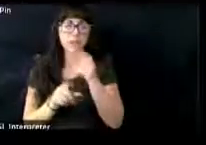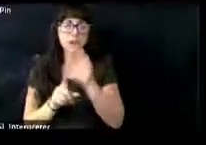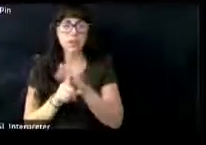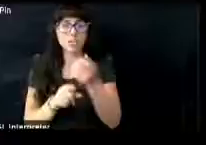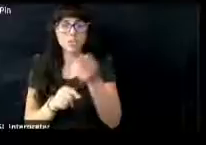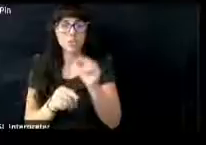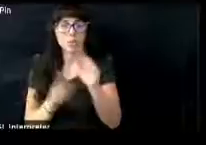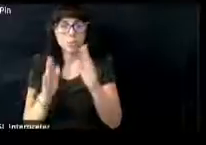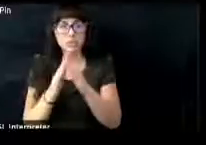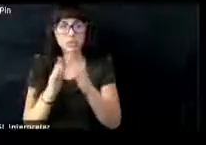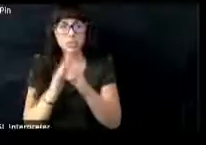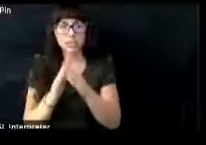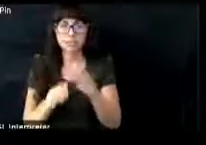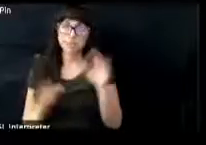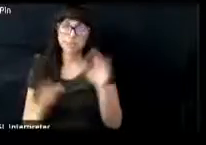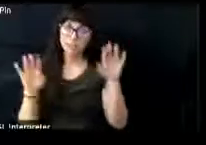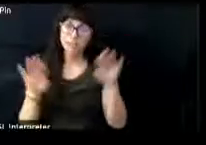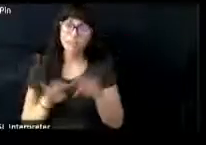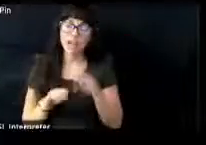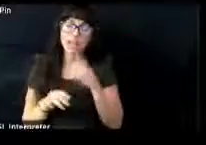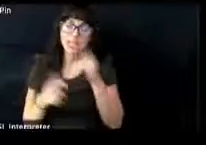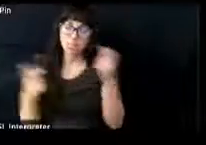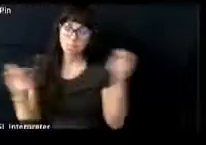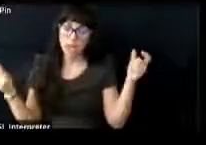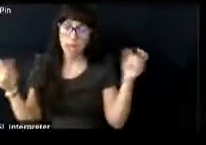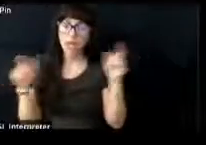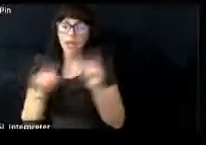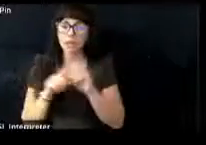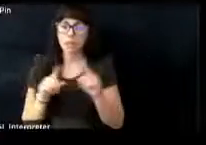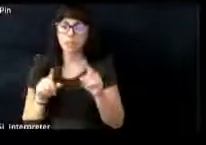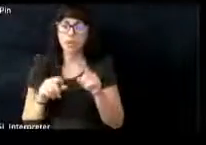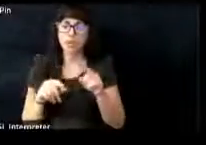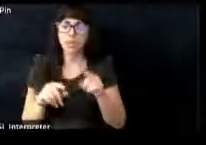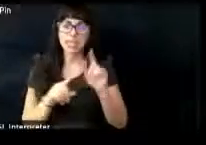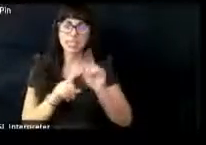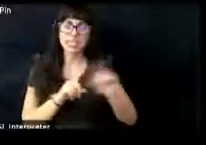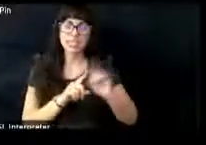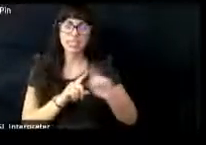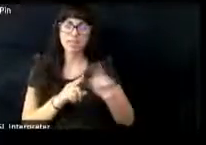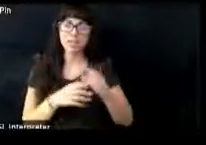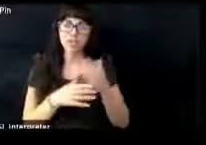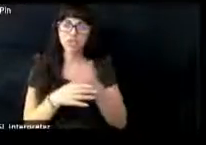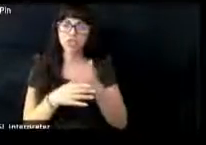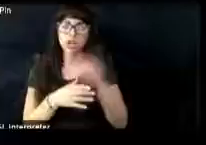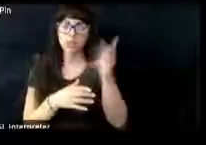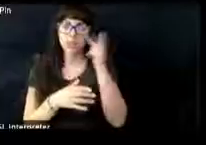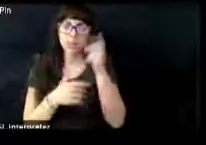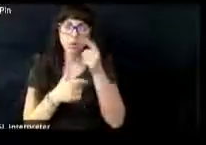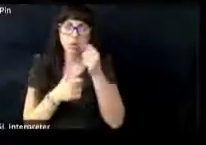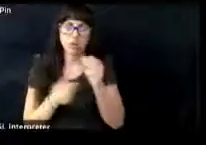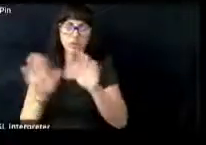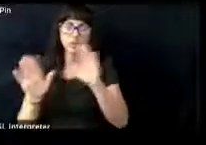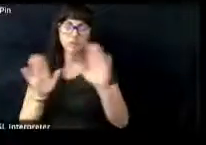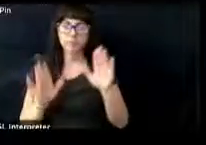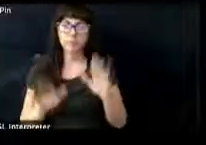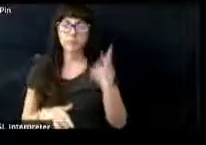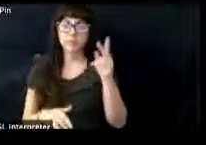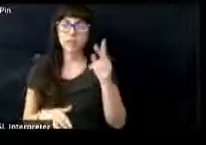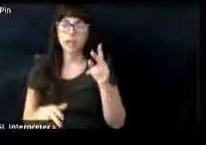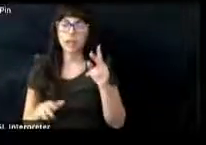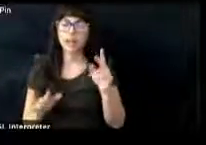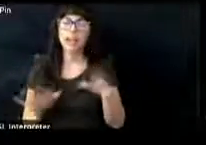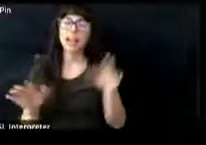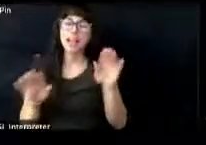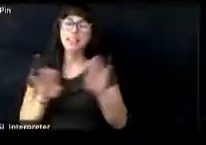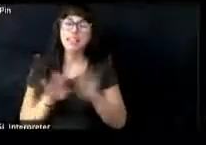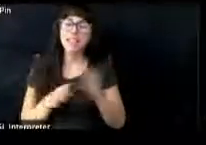enough, but it is currently acting as a community of shared political interest. So both the Valley Economic Alliance and the